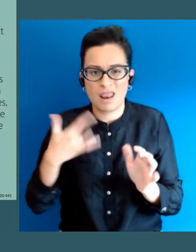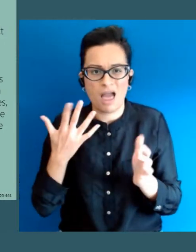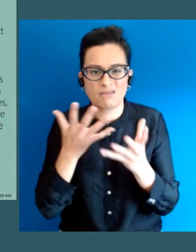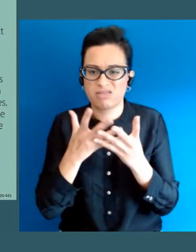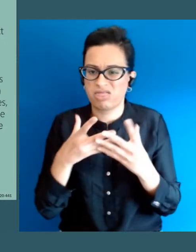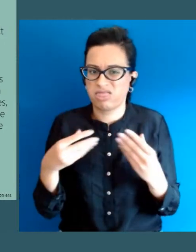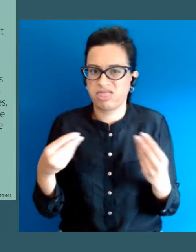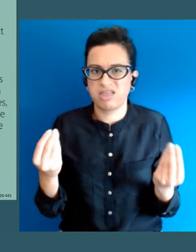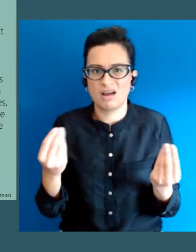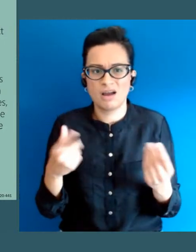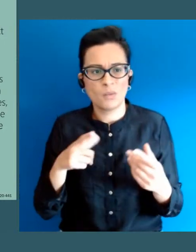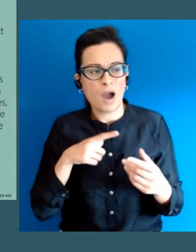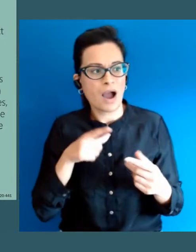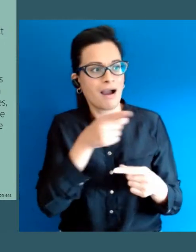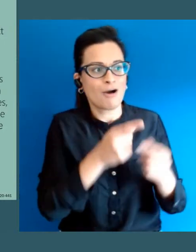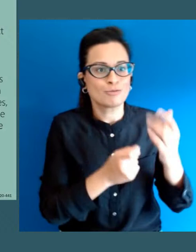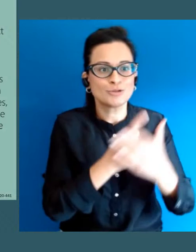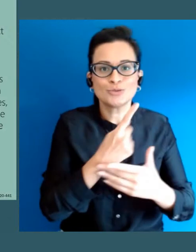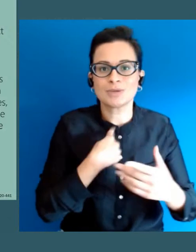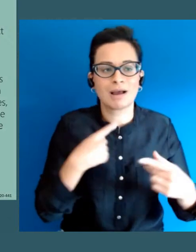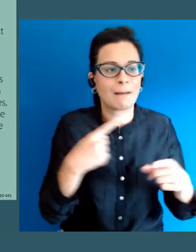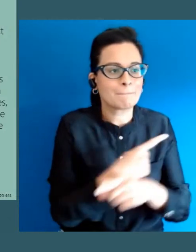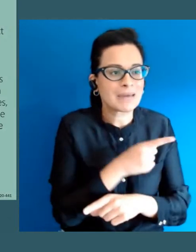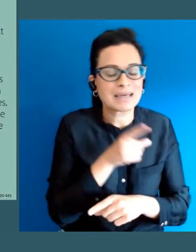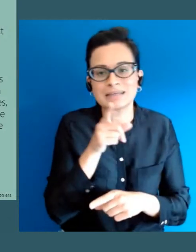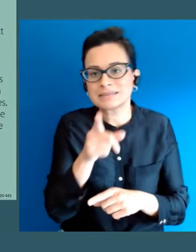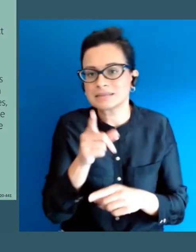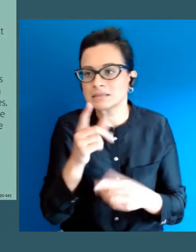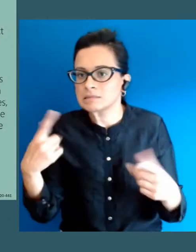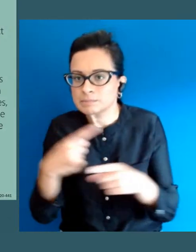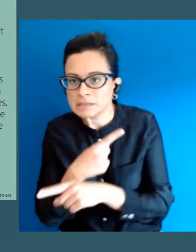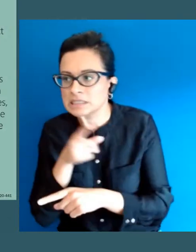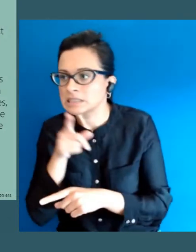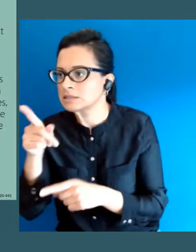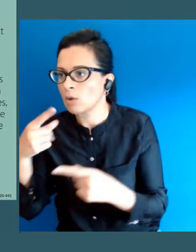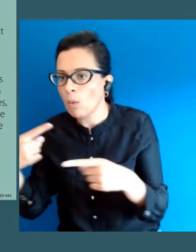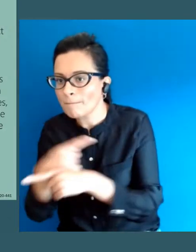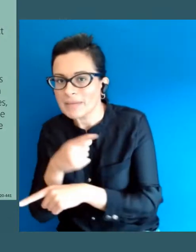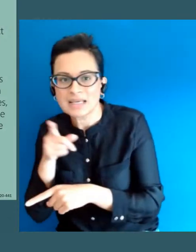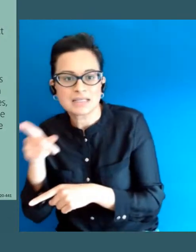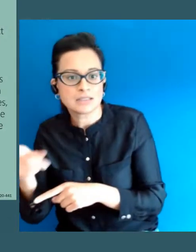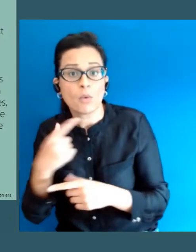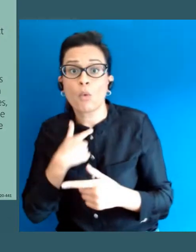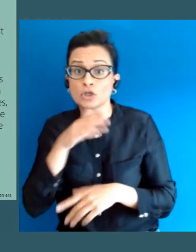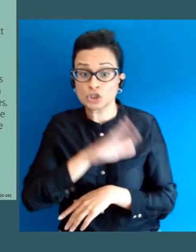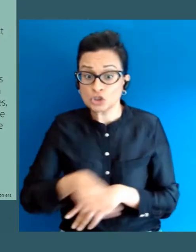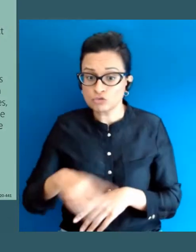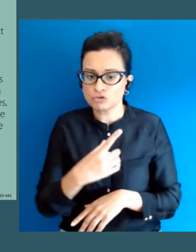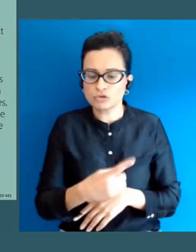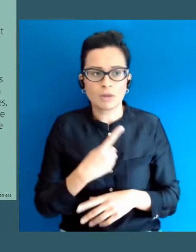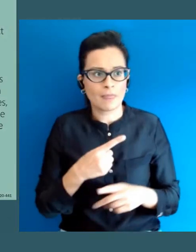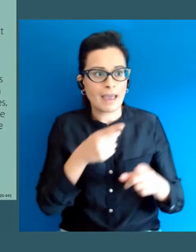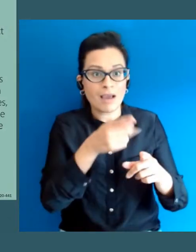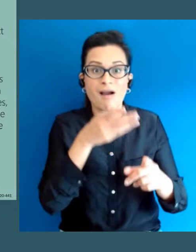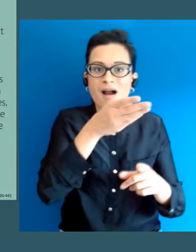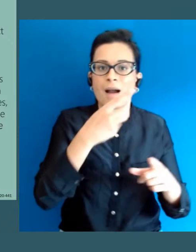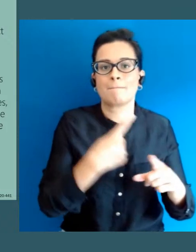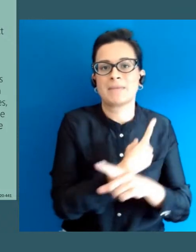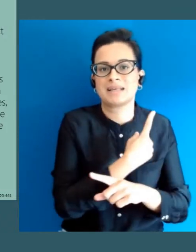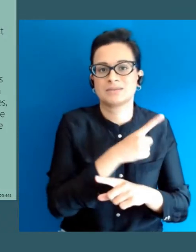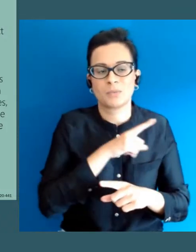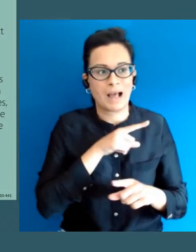missing out on opportunities, or we're worried that our children are missing out on opportunities. And then we've got